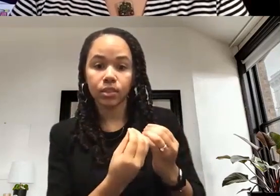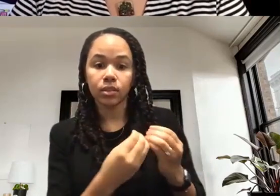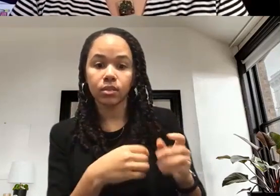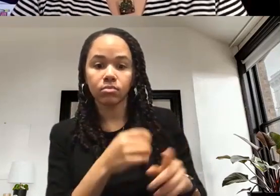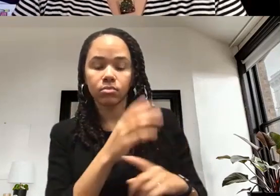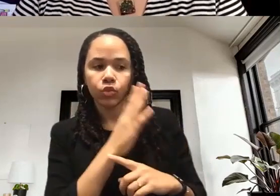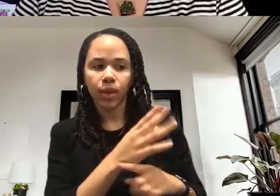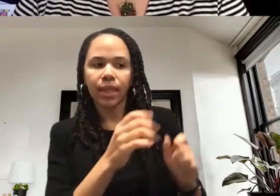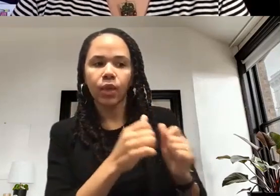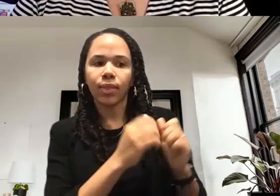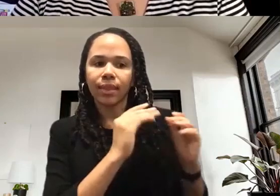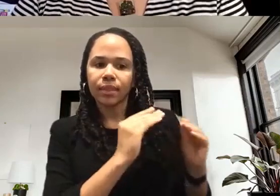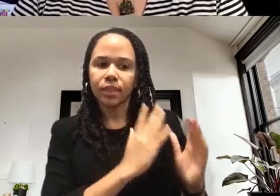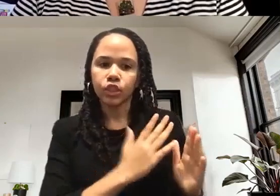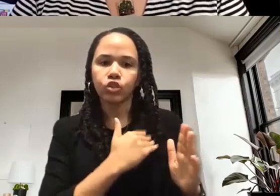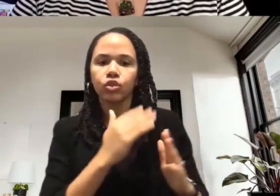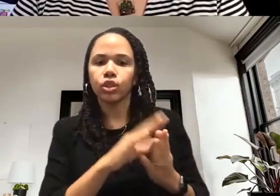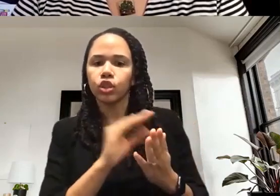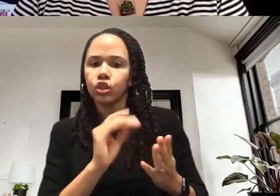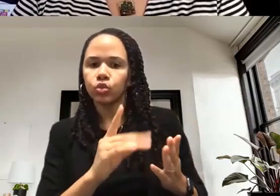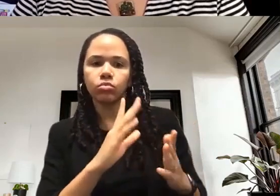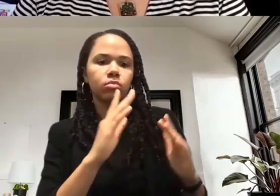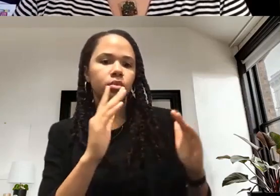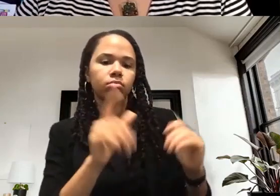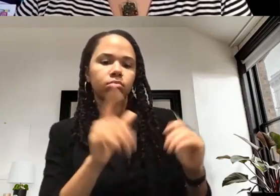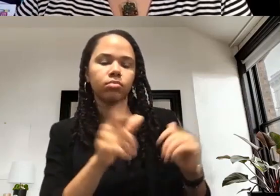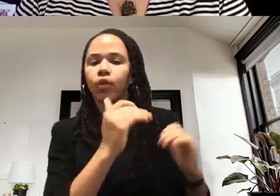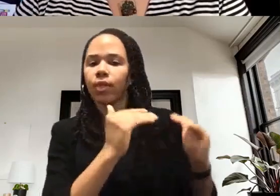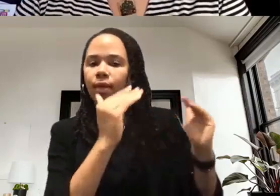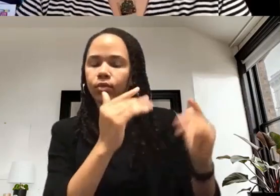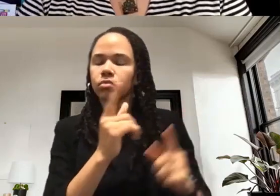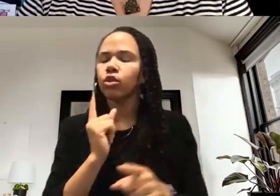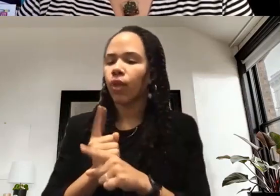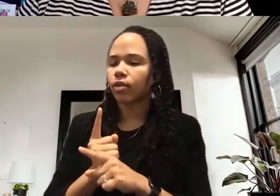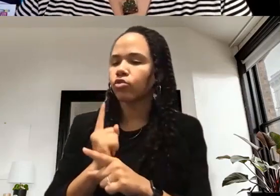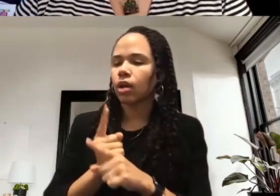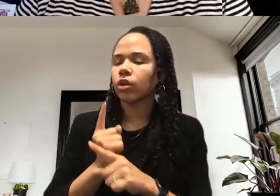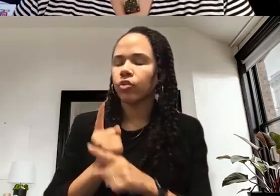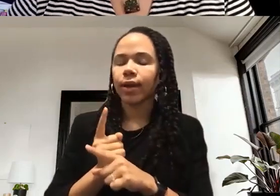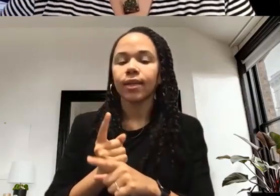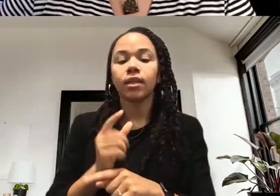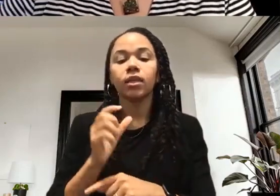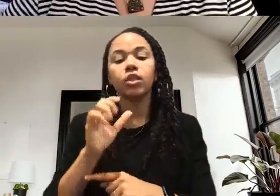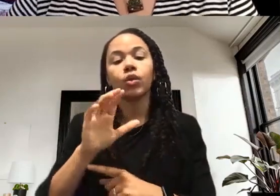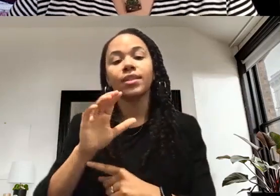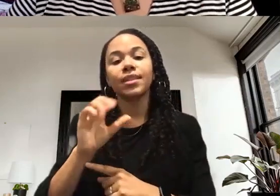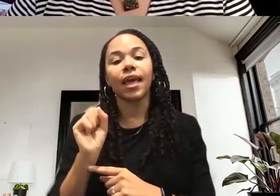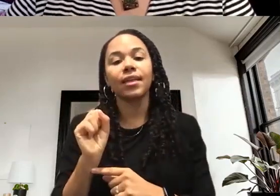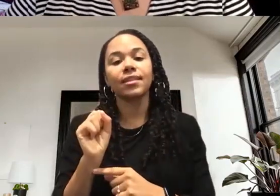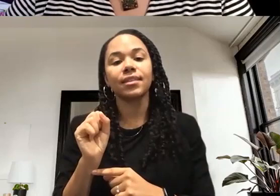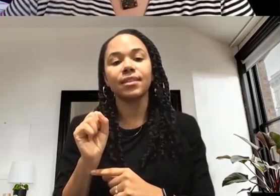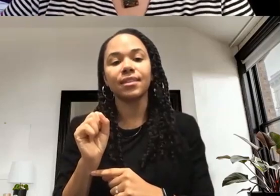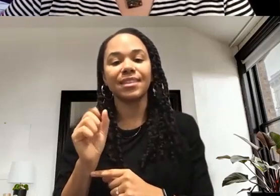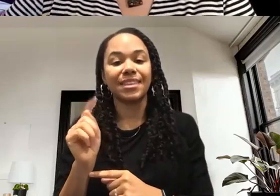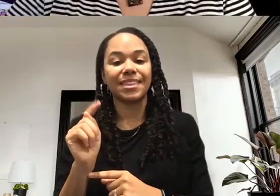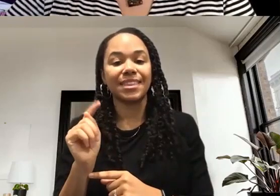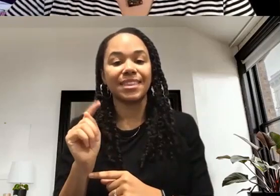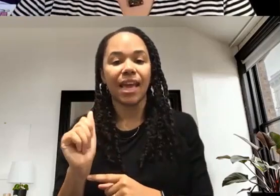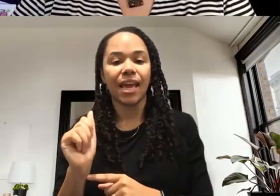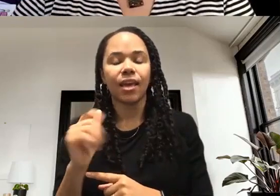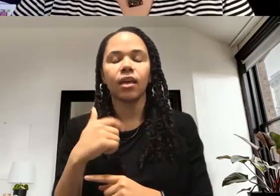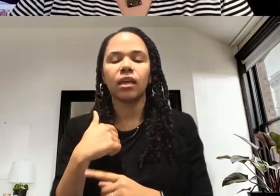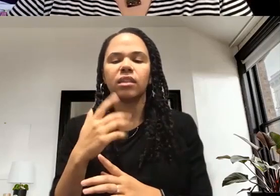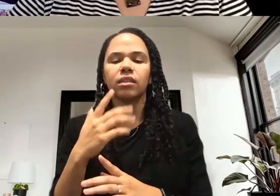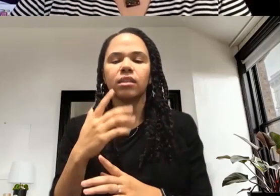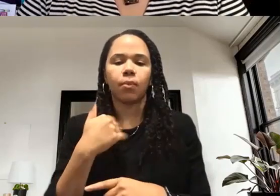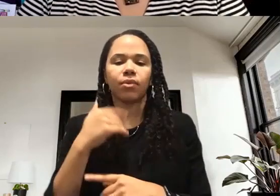and students and all the different levels. Yeah, correct. So like CSTA is a member of CS for All and they